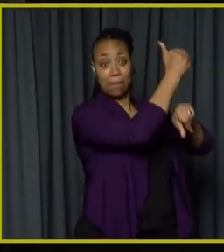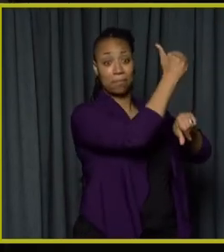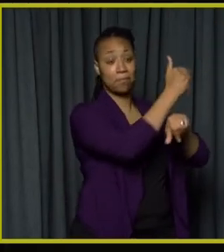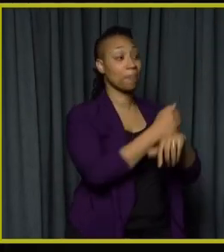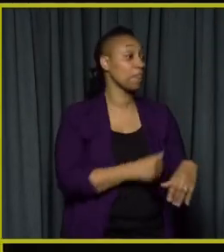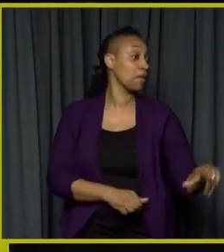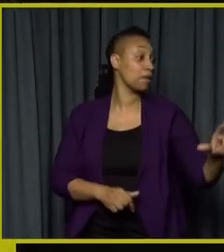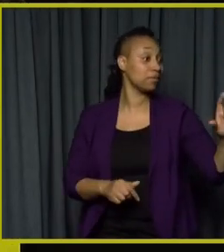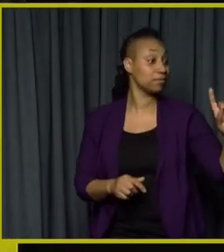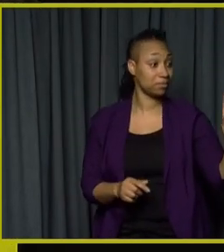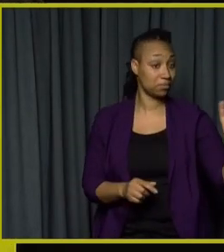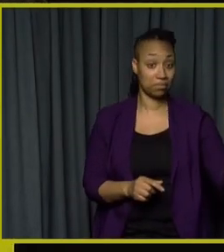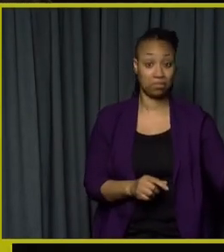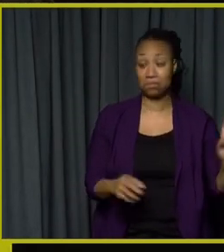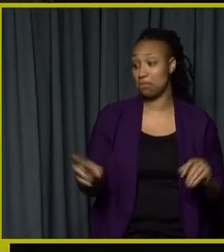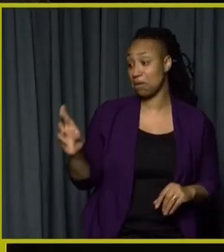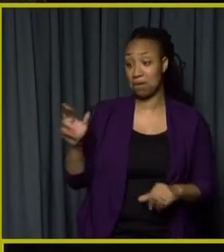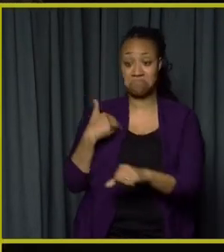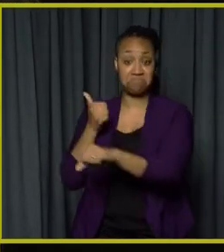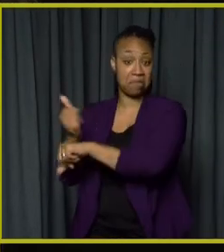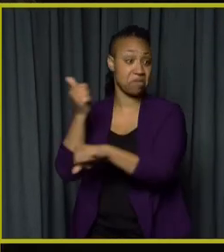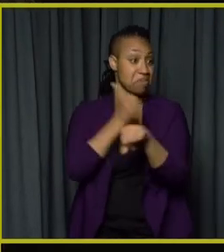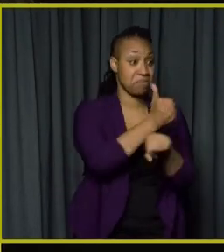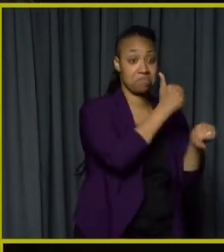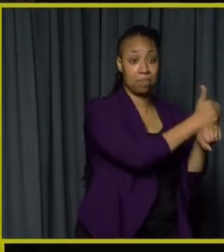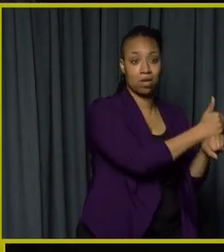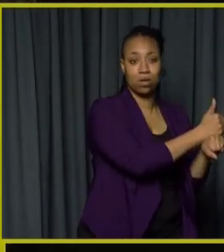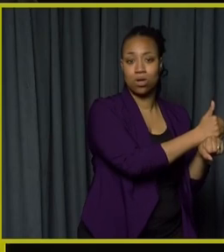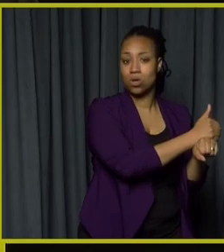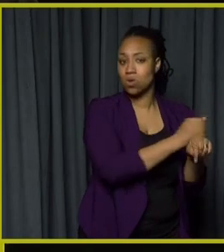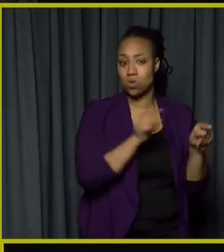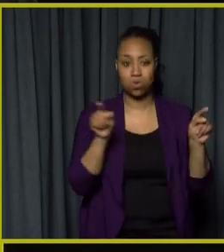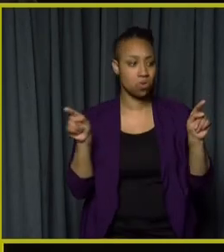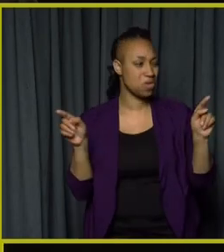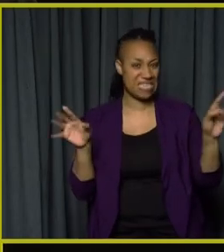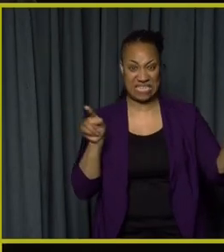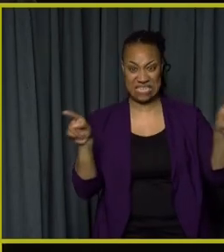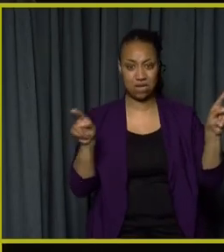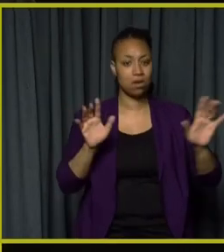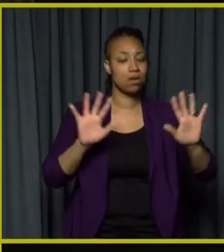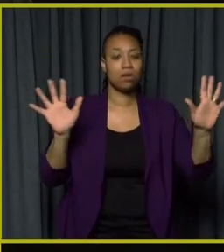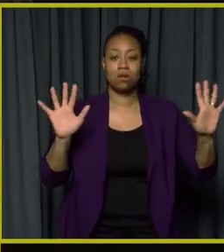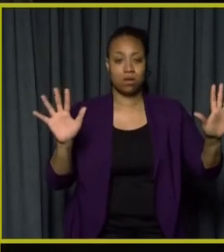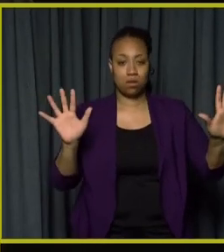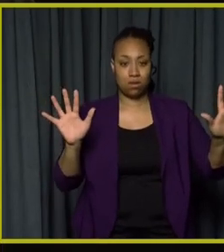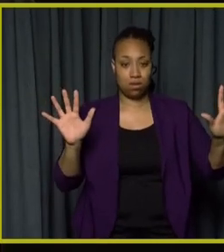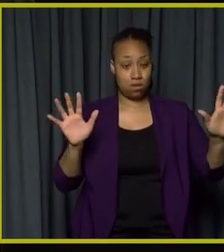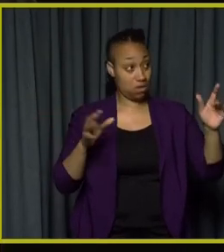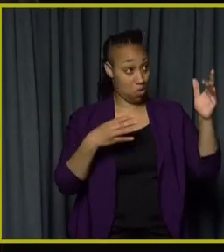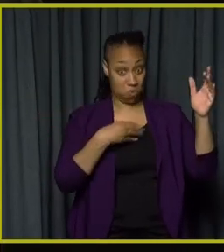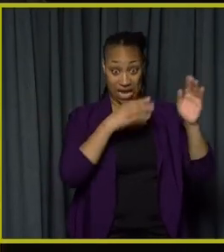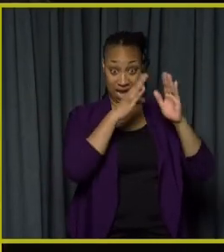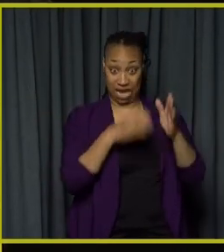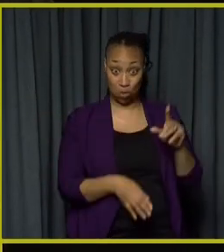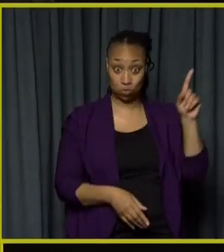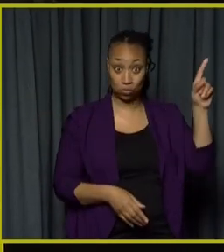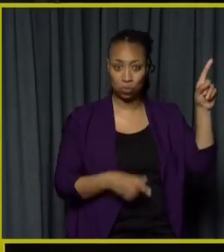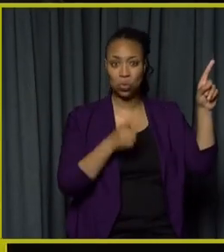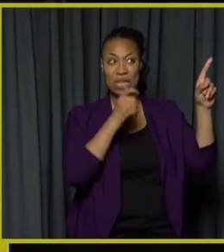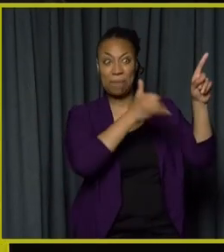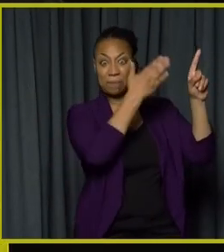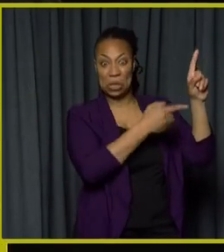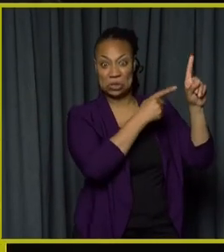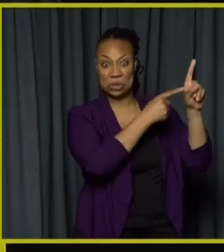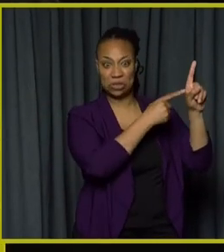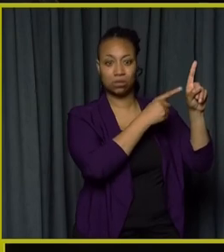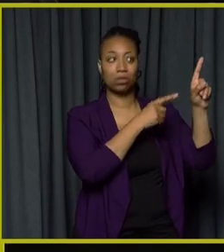being exacerbated, but even the current occupant of the White House benefited from a culture that had